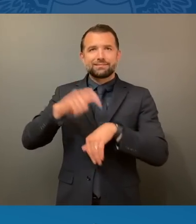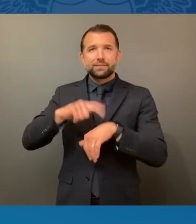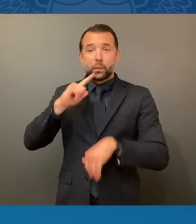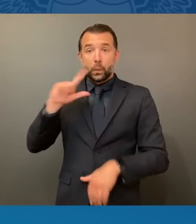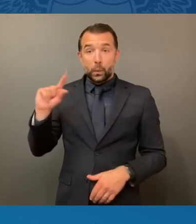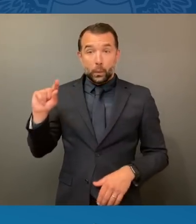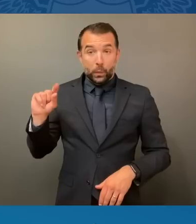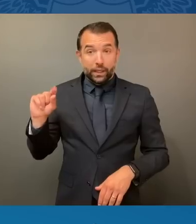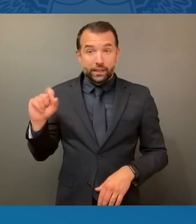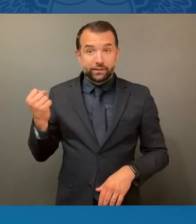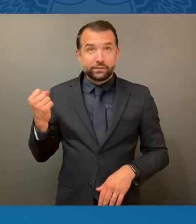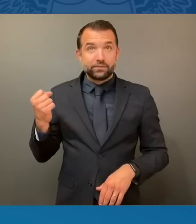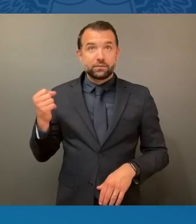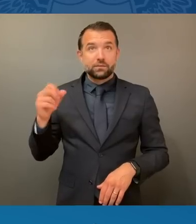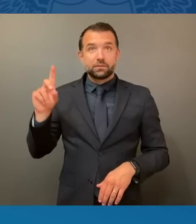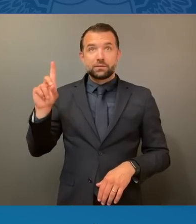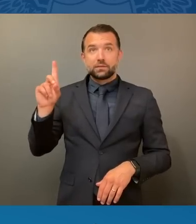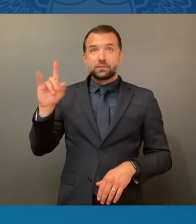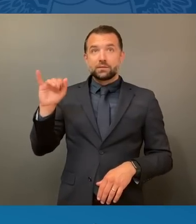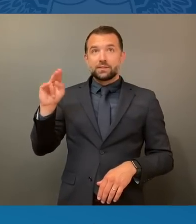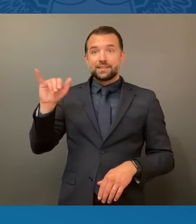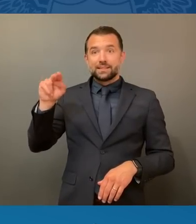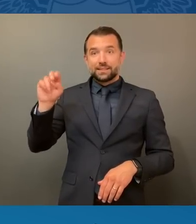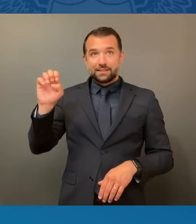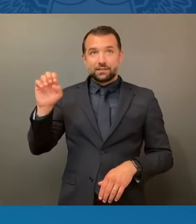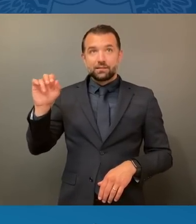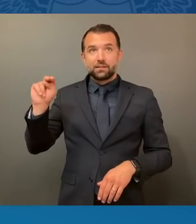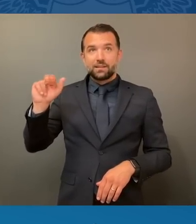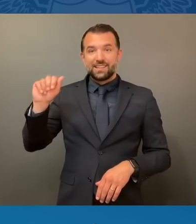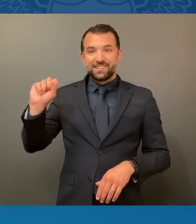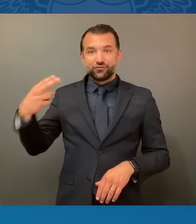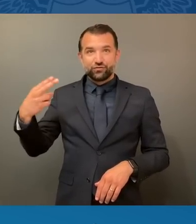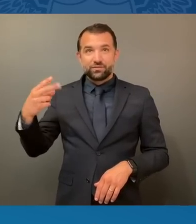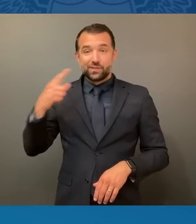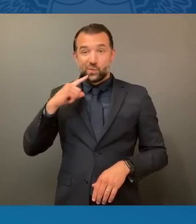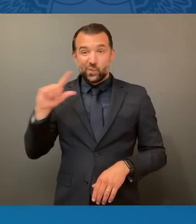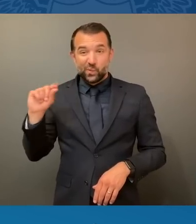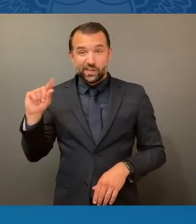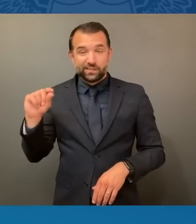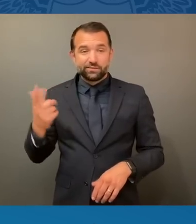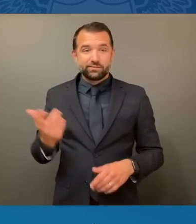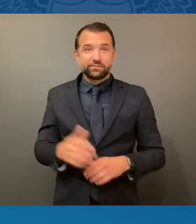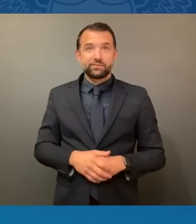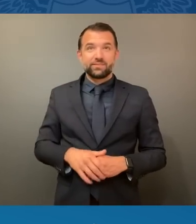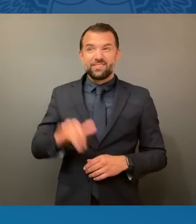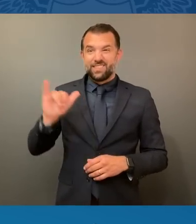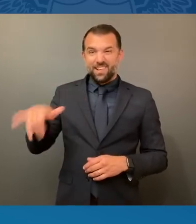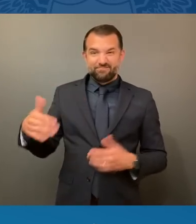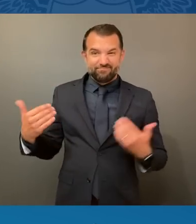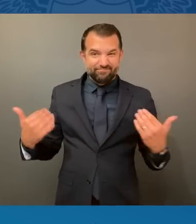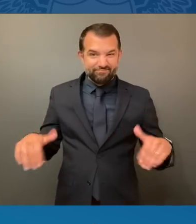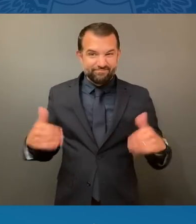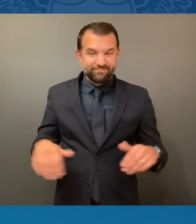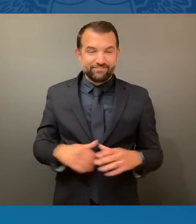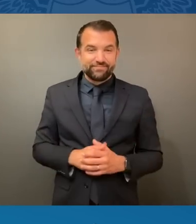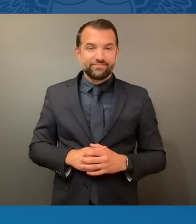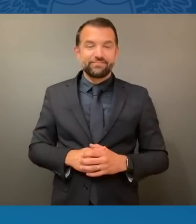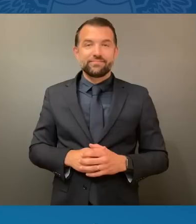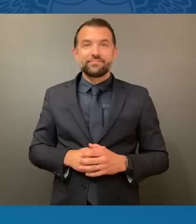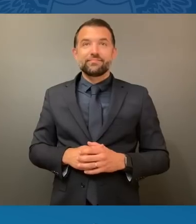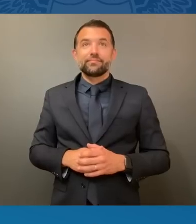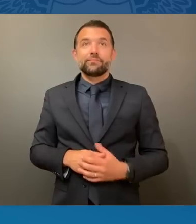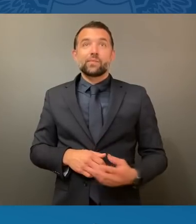Let me tell you, I'll tell you another example of my point about the young leaders. The two Justins